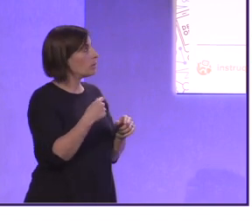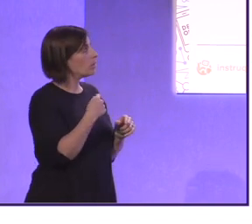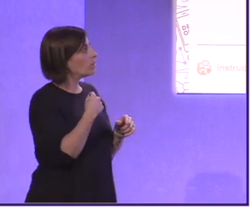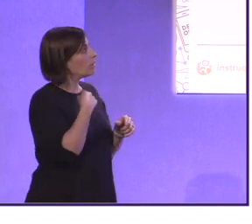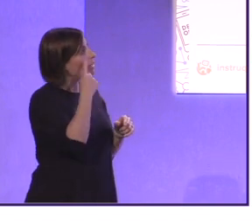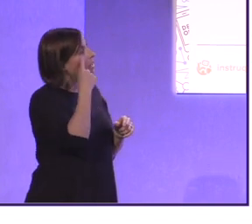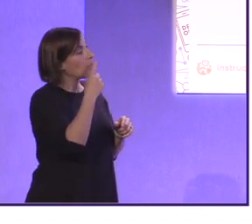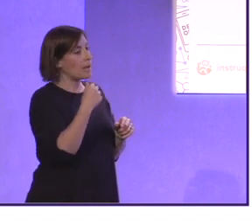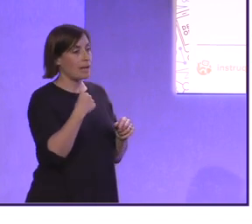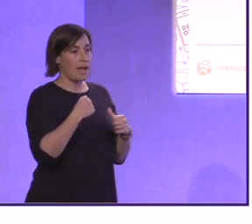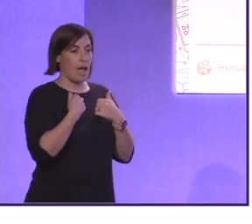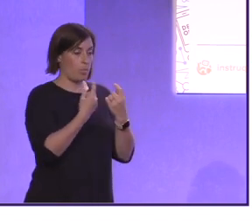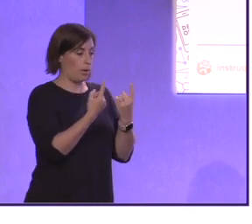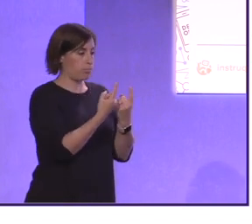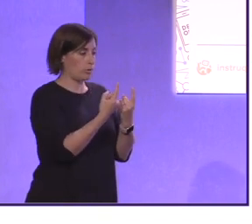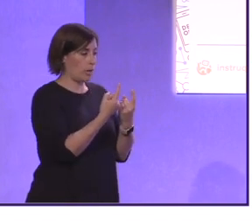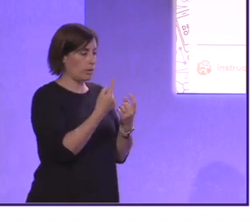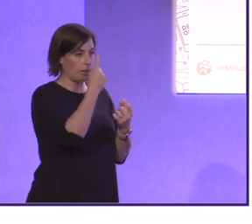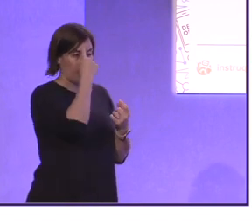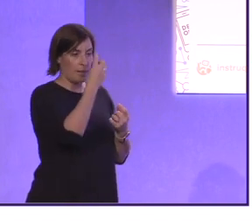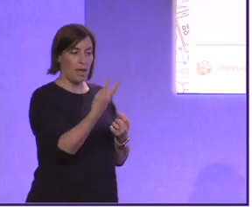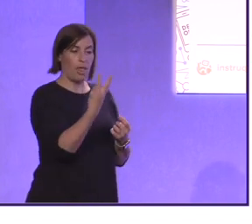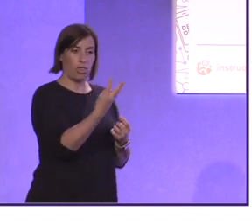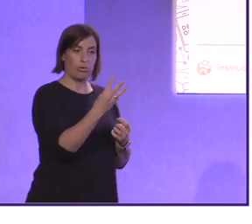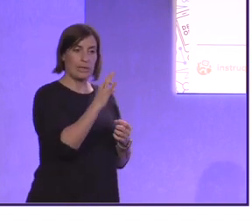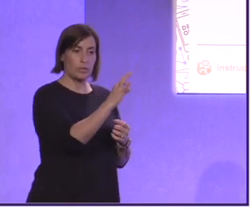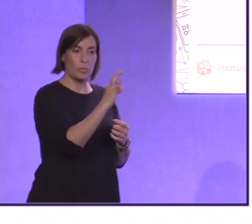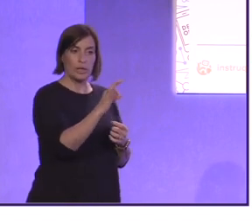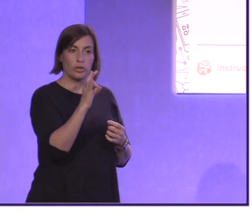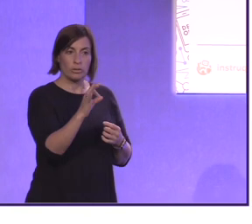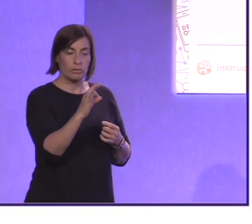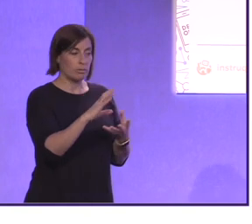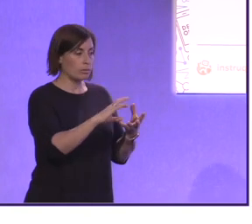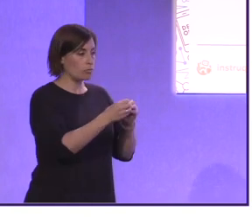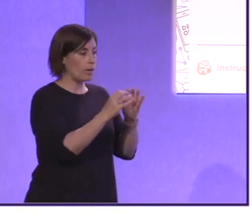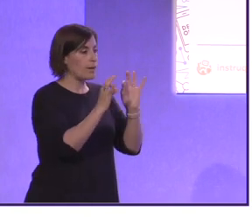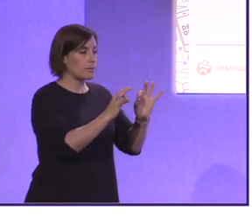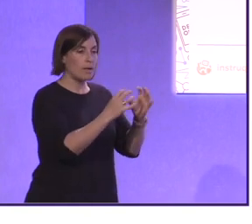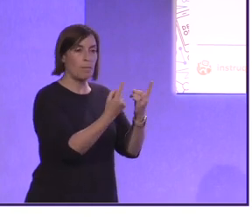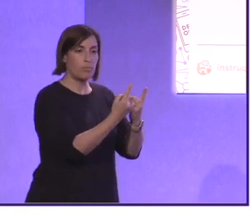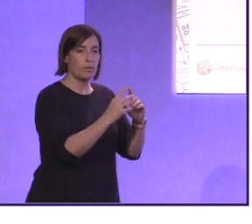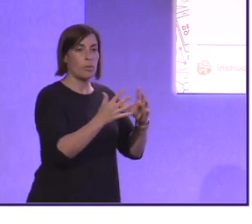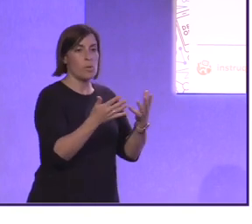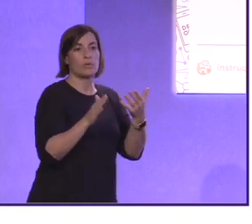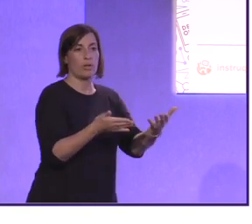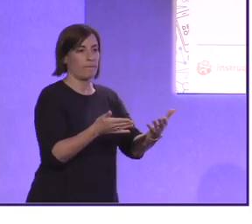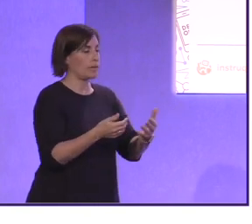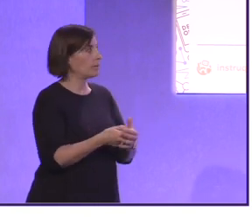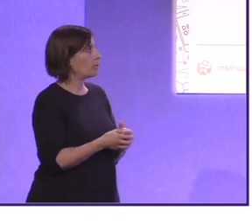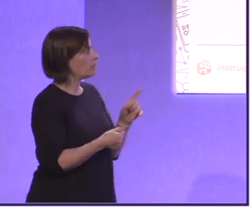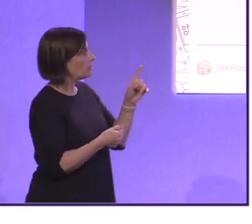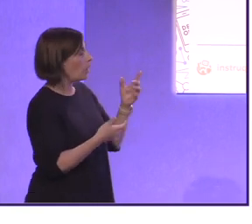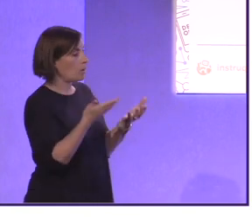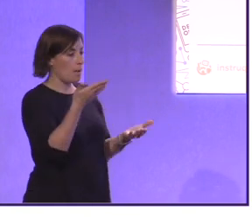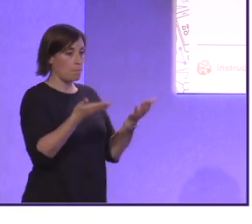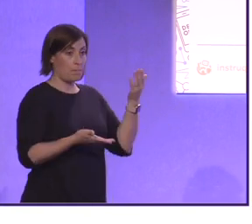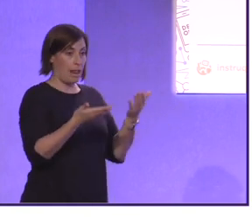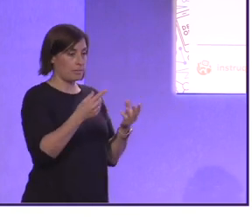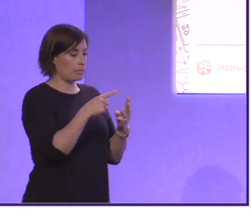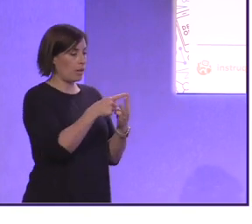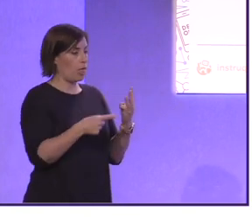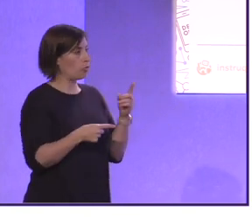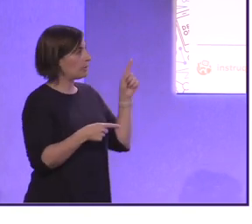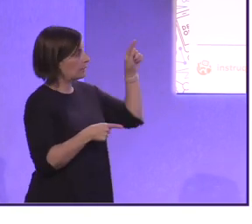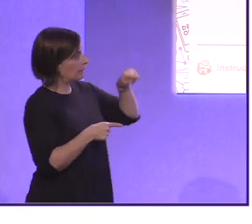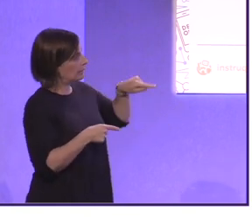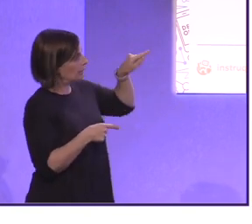product world to try to find that ideal sort of product or service, which is right in the middle over there. So we try to find the balance between desirability,